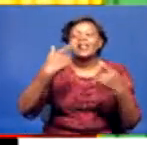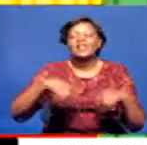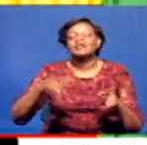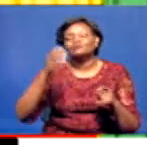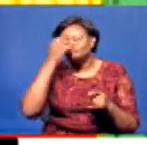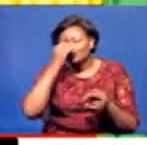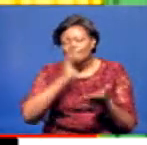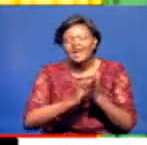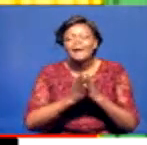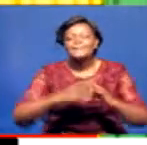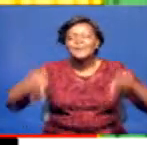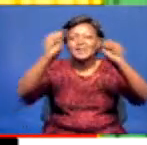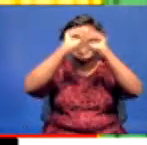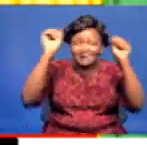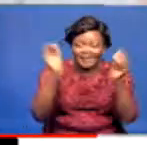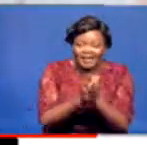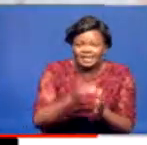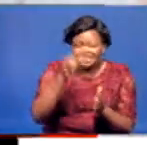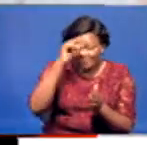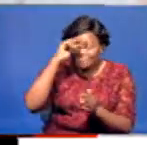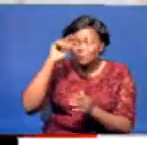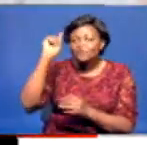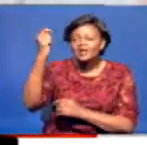Ruto na serikali ya Kenya Kwanza.